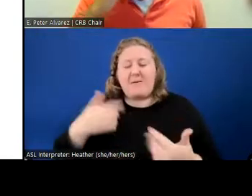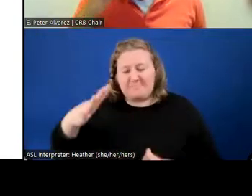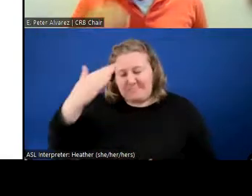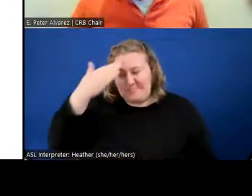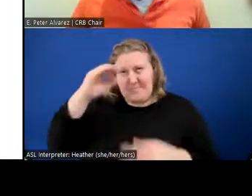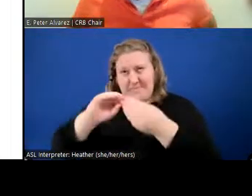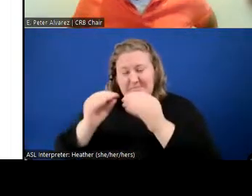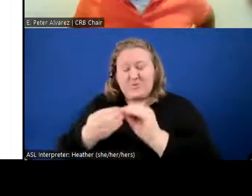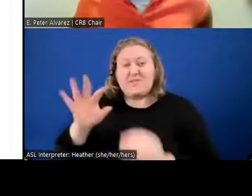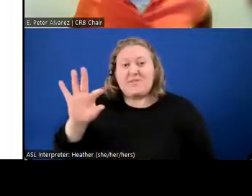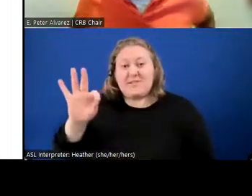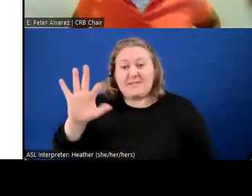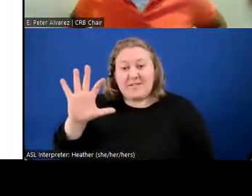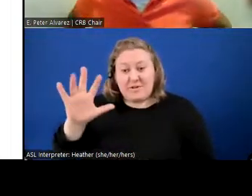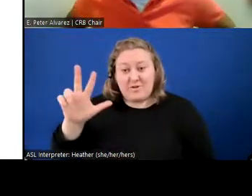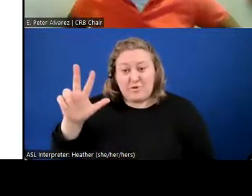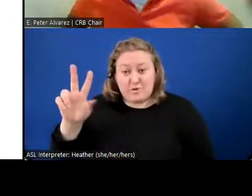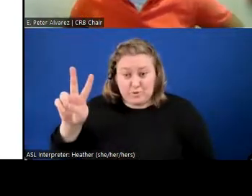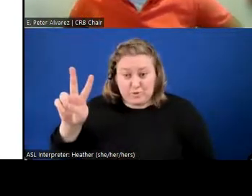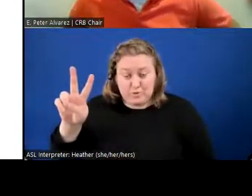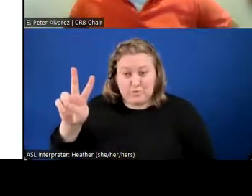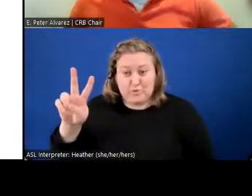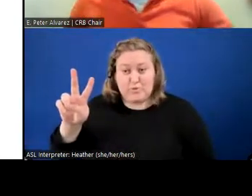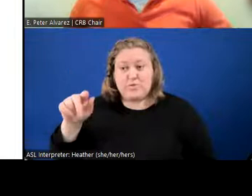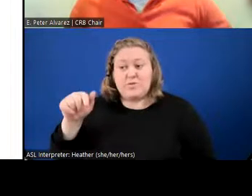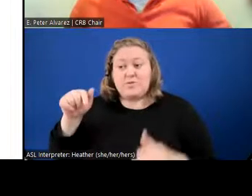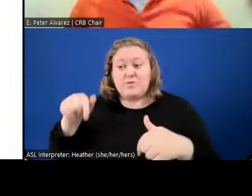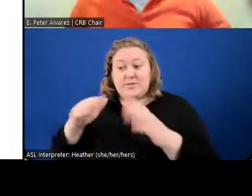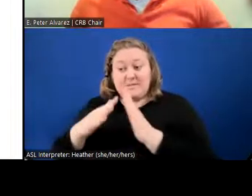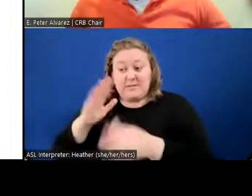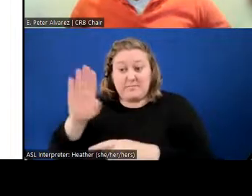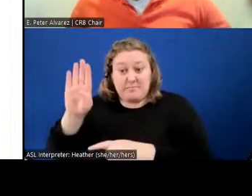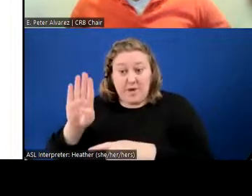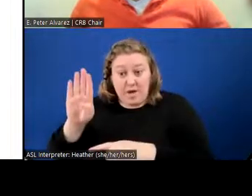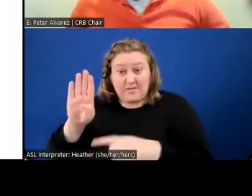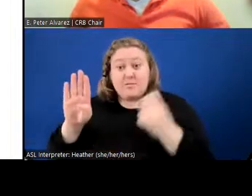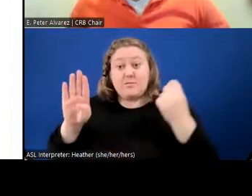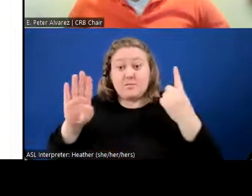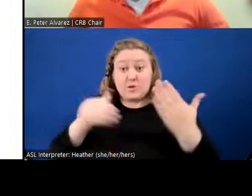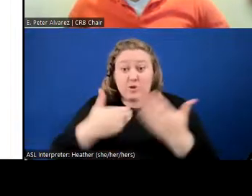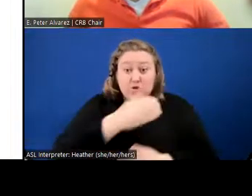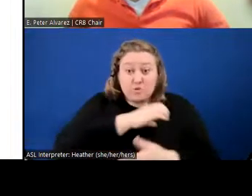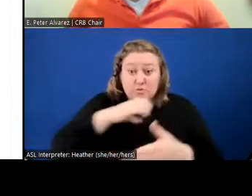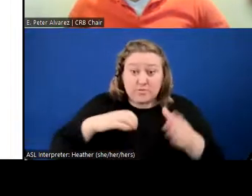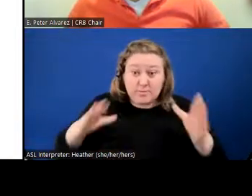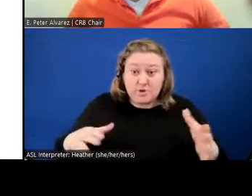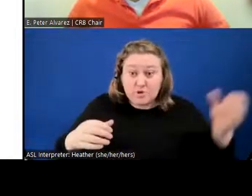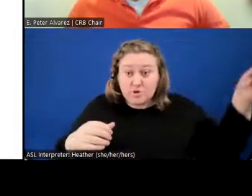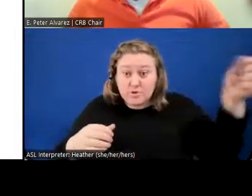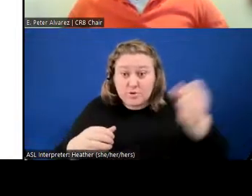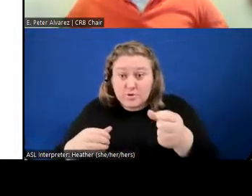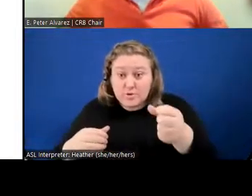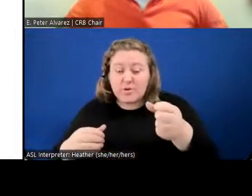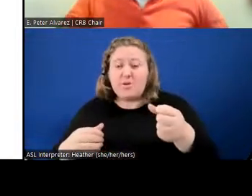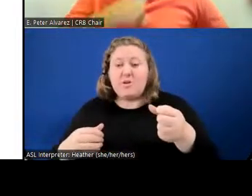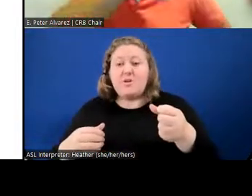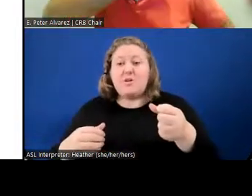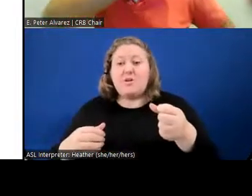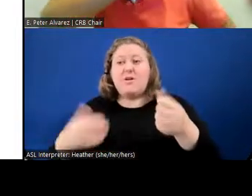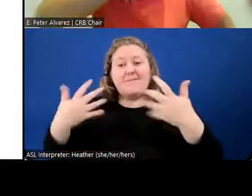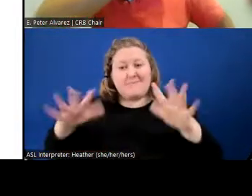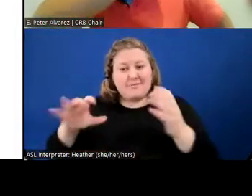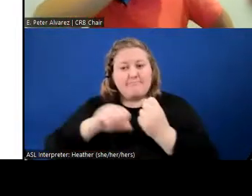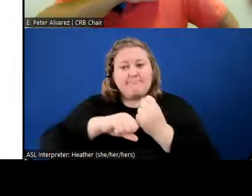the city of Boston. Due to a new commissioner coming in the size, there have been two extensions